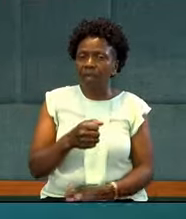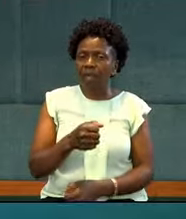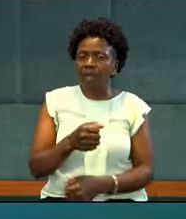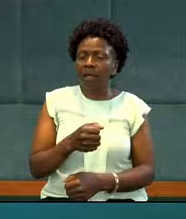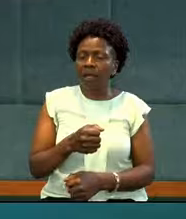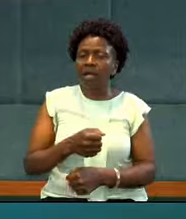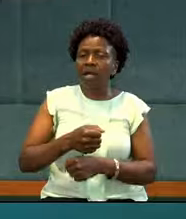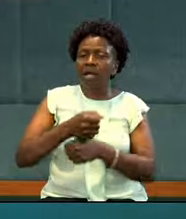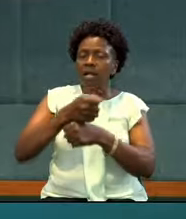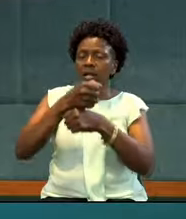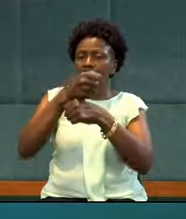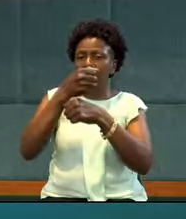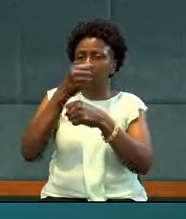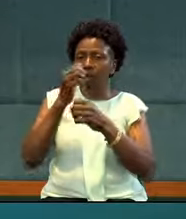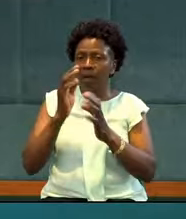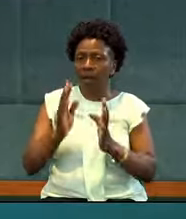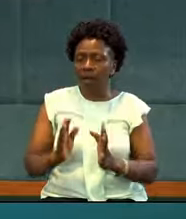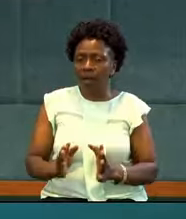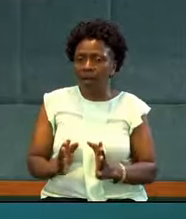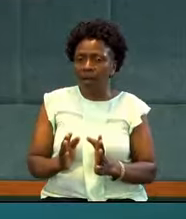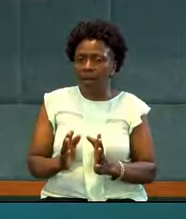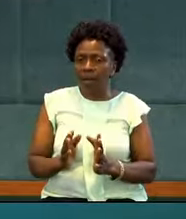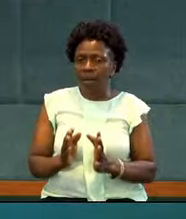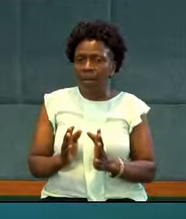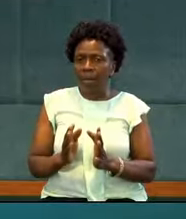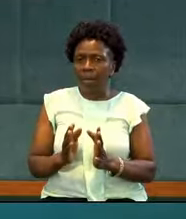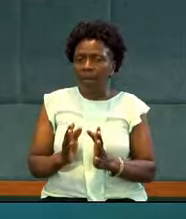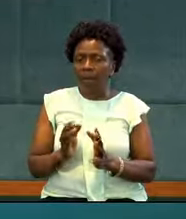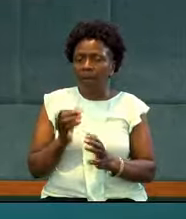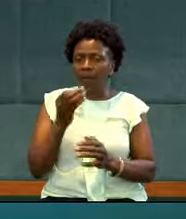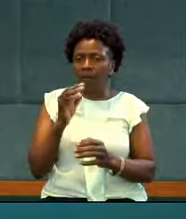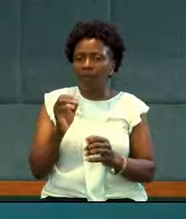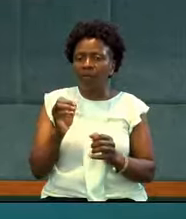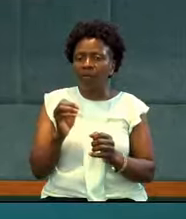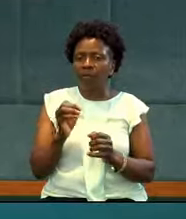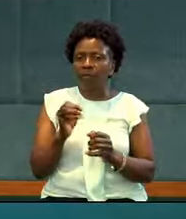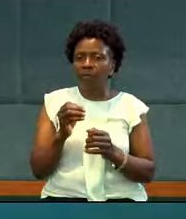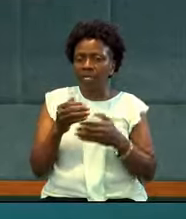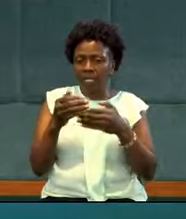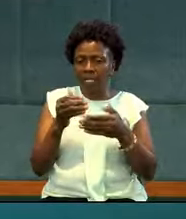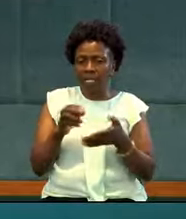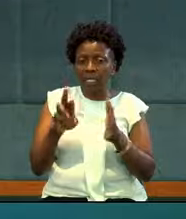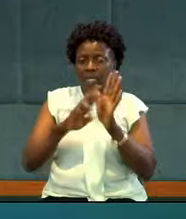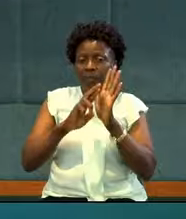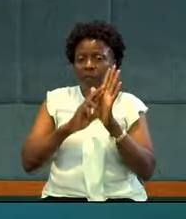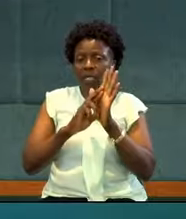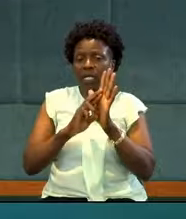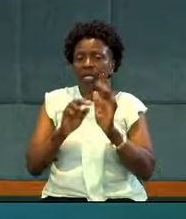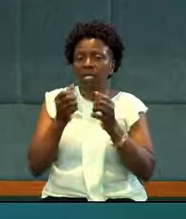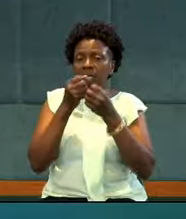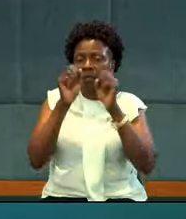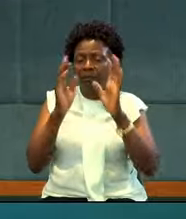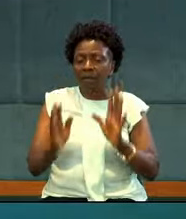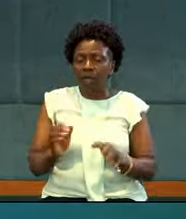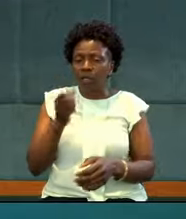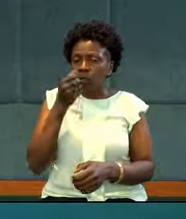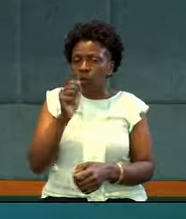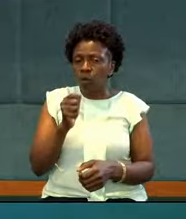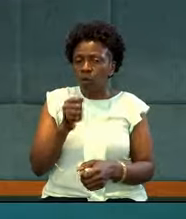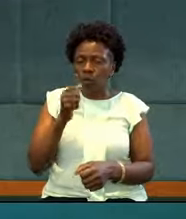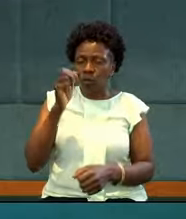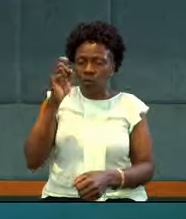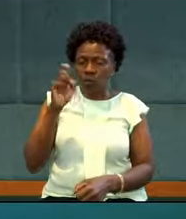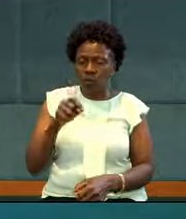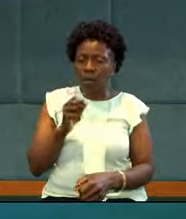a reservoir or a carrier of the Savior. So that should man fall,